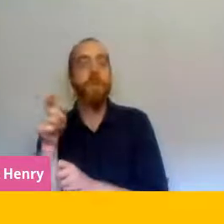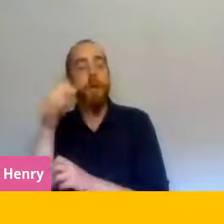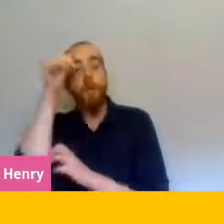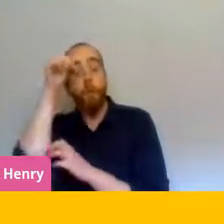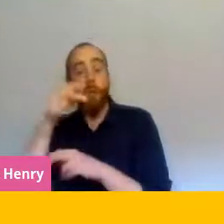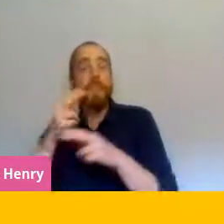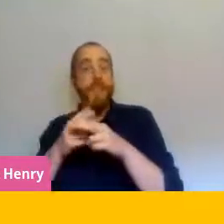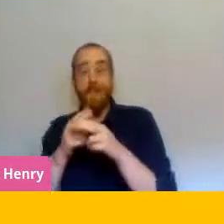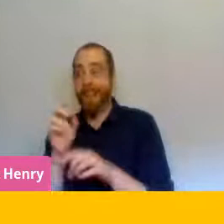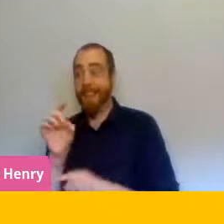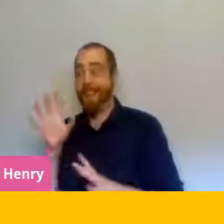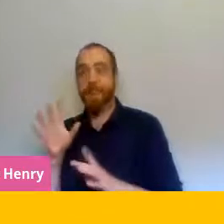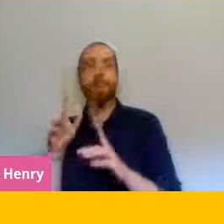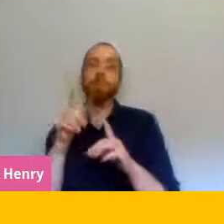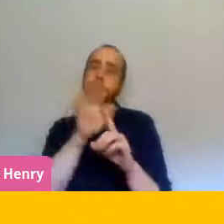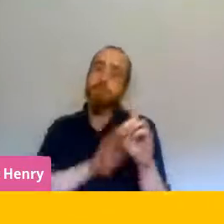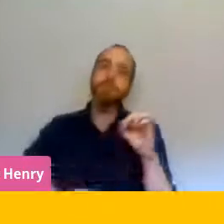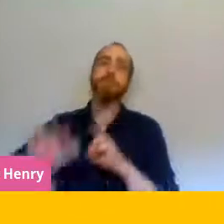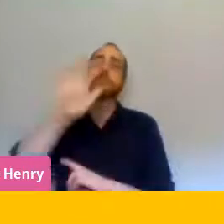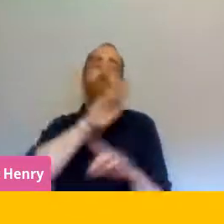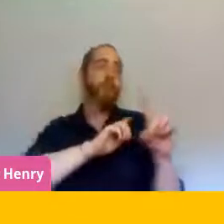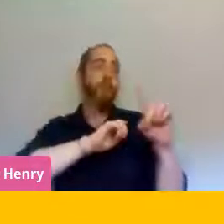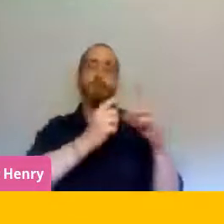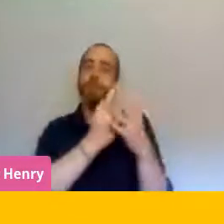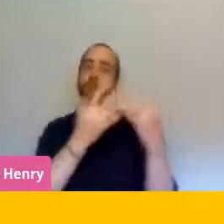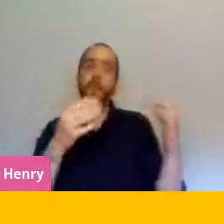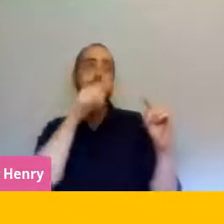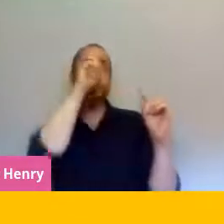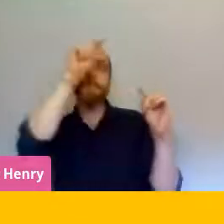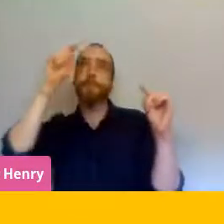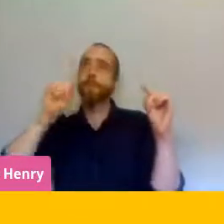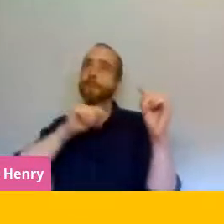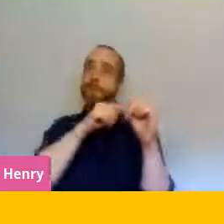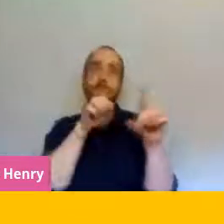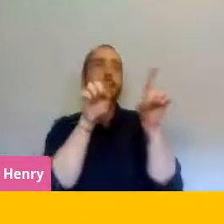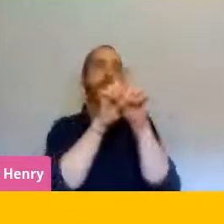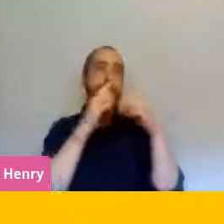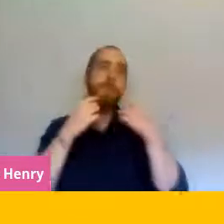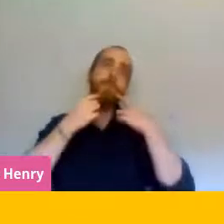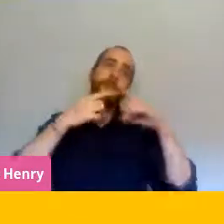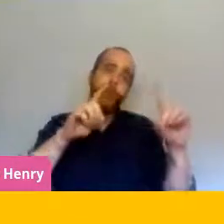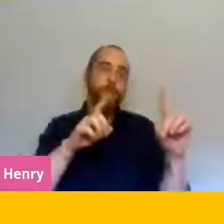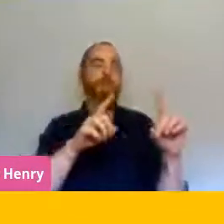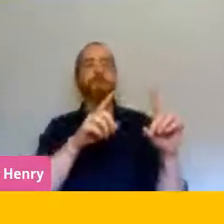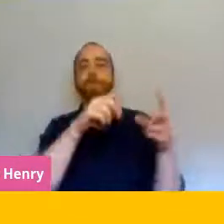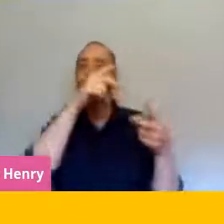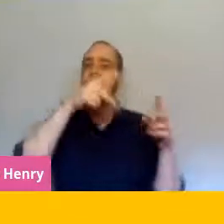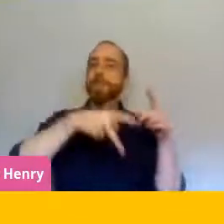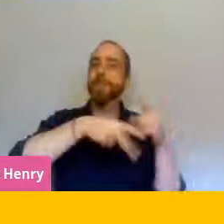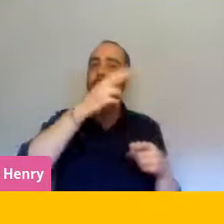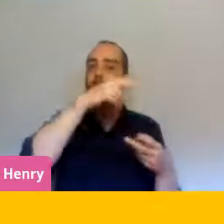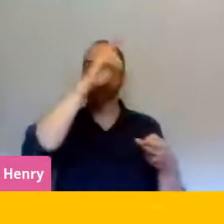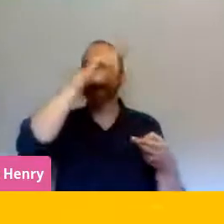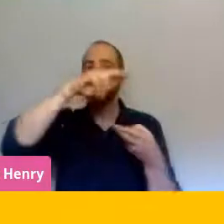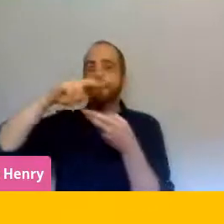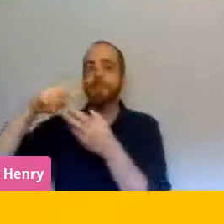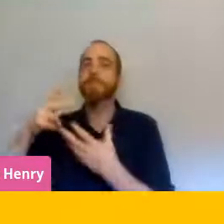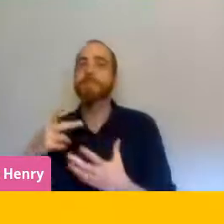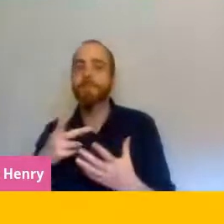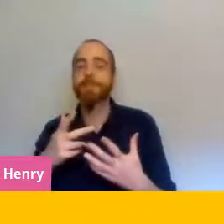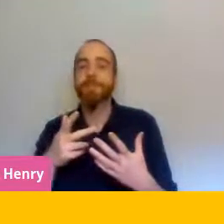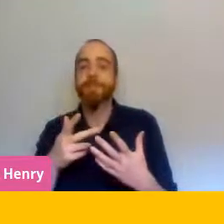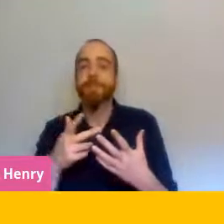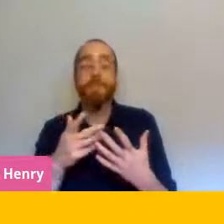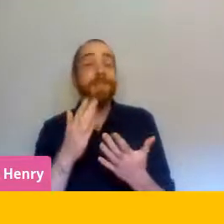education institutions around the country making similar announcements. And really that sort of pattern is a similar story with fixed term